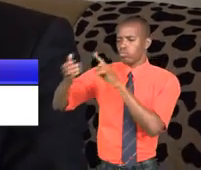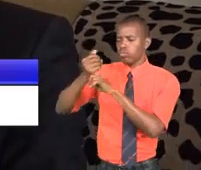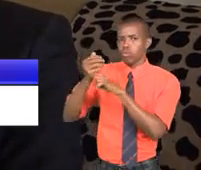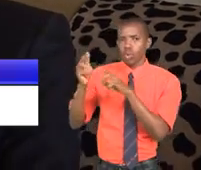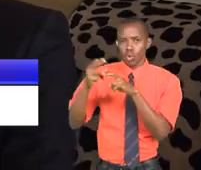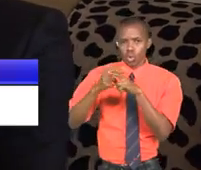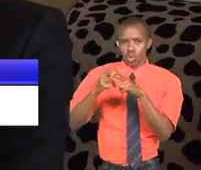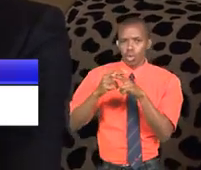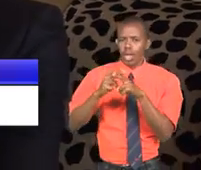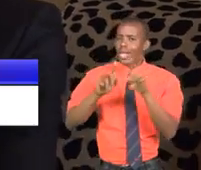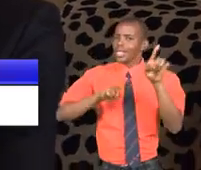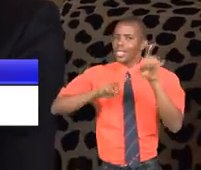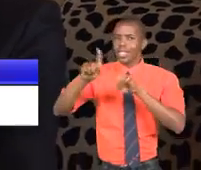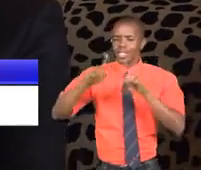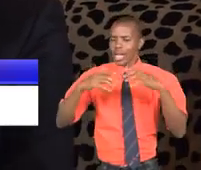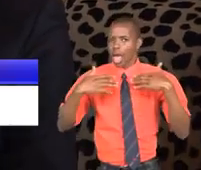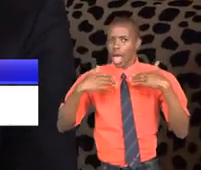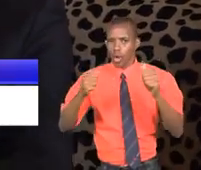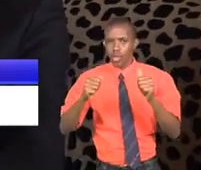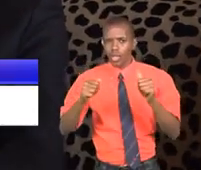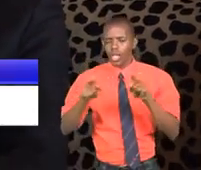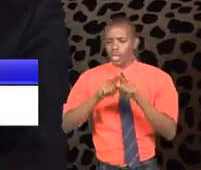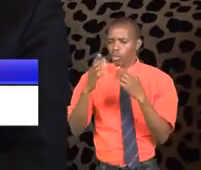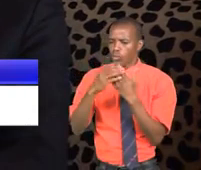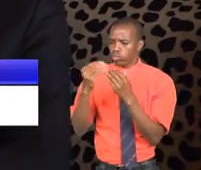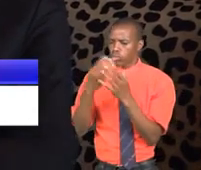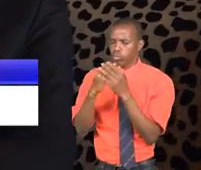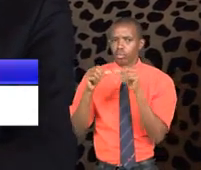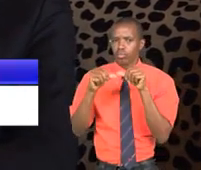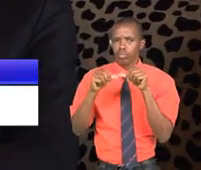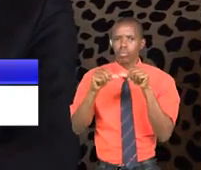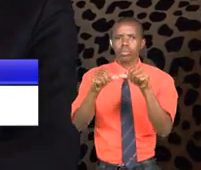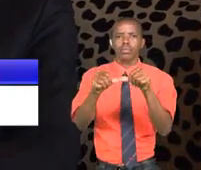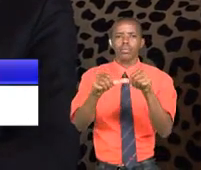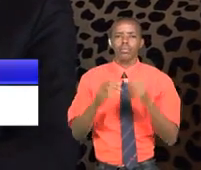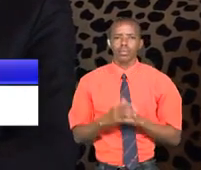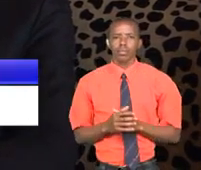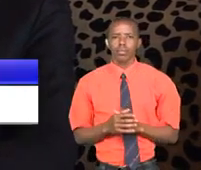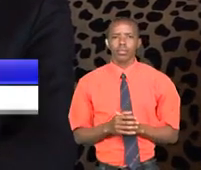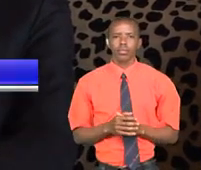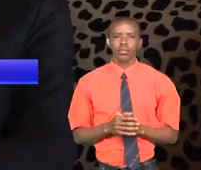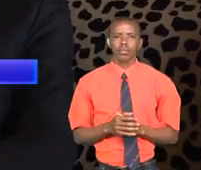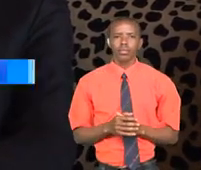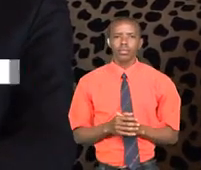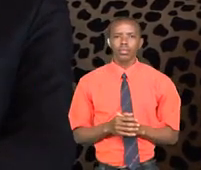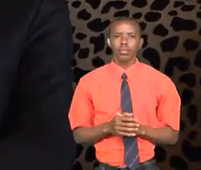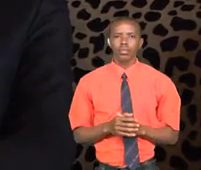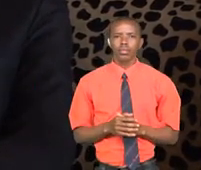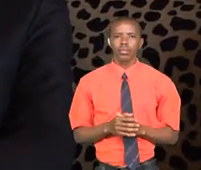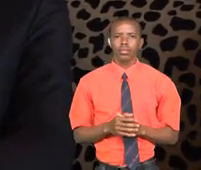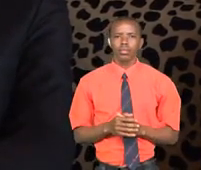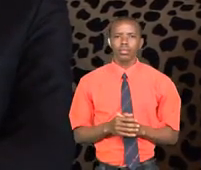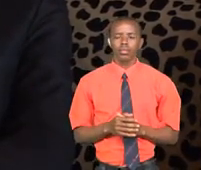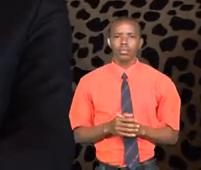Meanwhile, the journey of healing and reconciliation continues. Andrew Kero, Switch TV, at Kawangware,